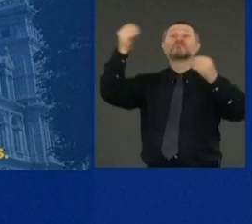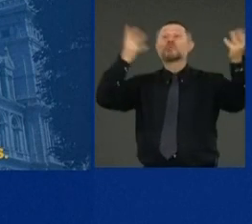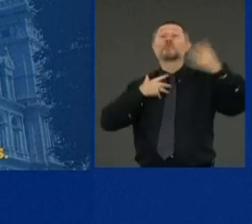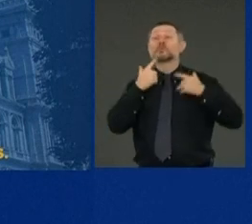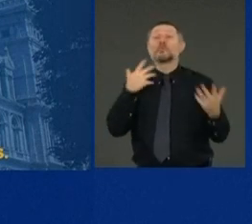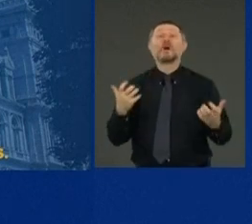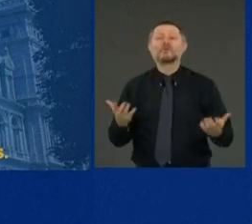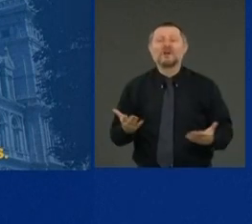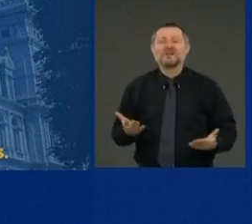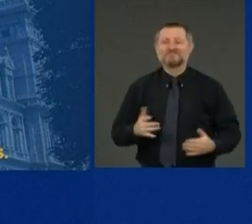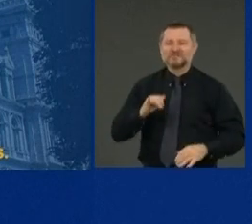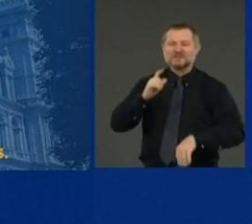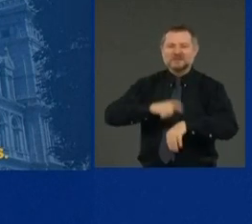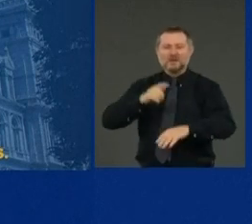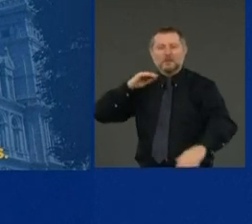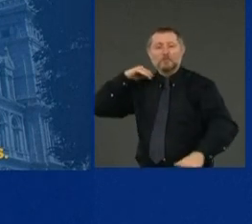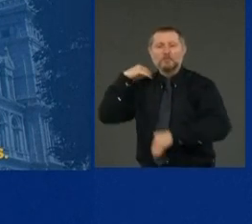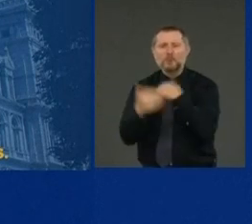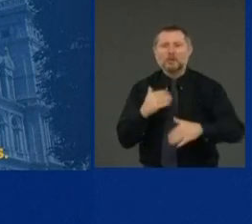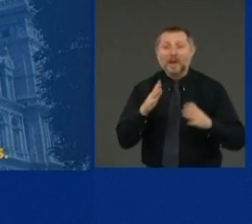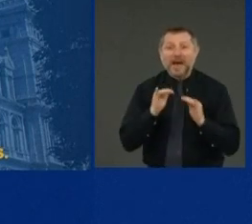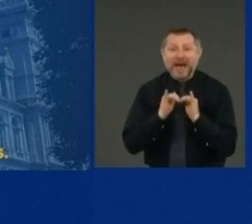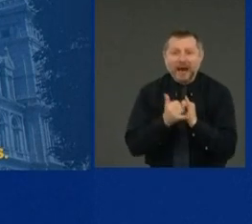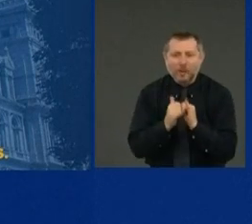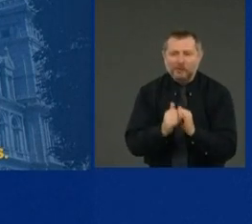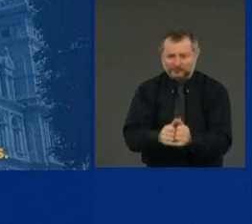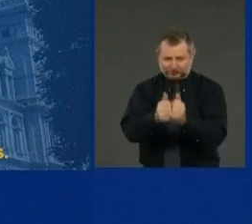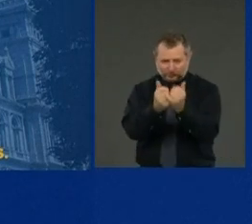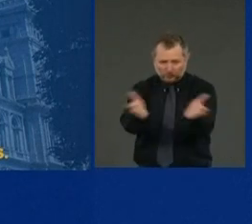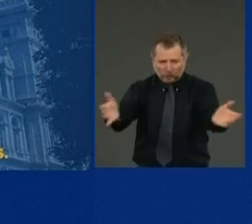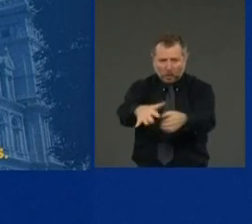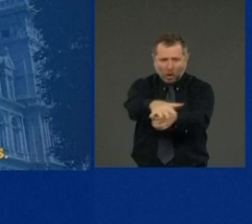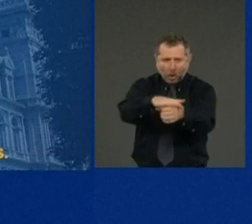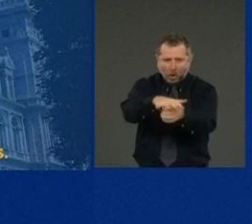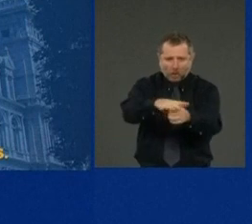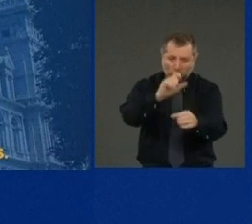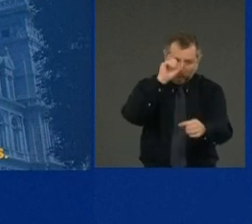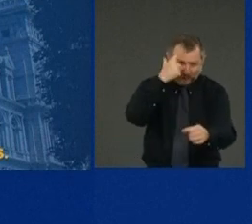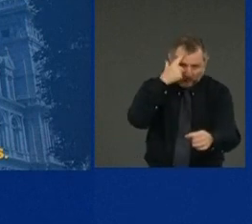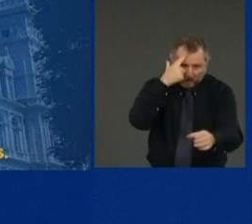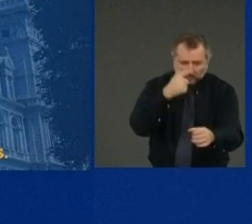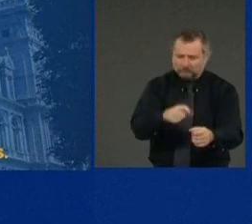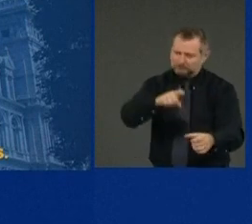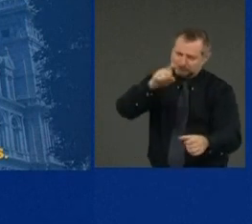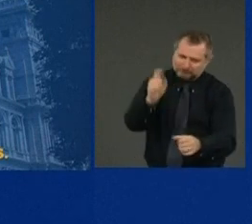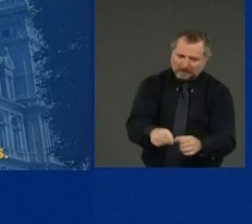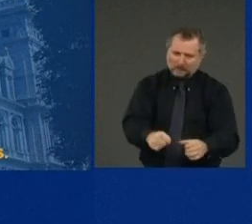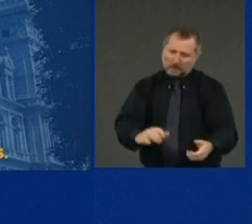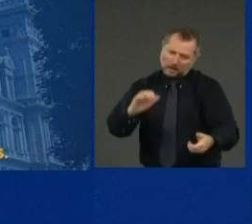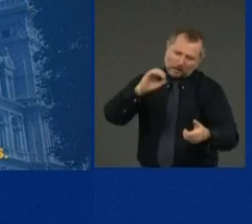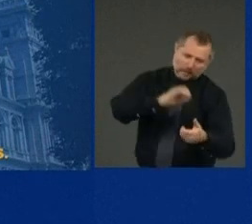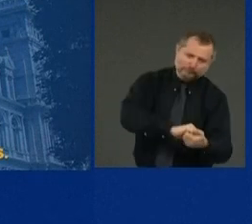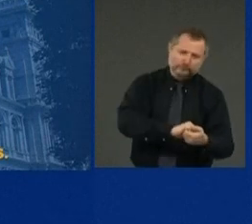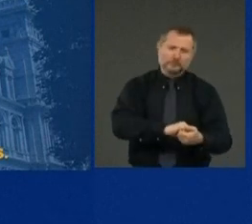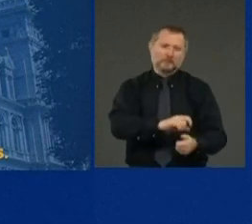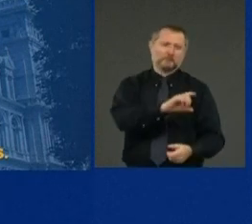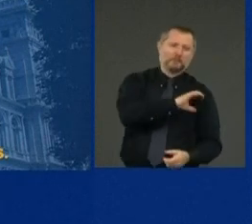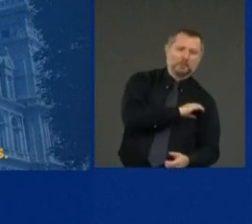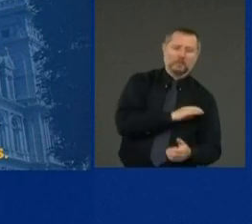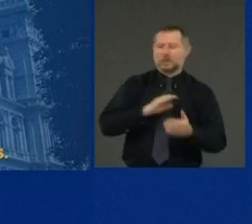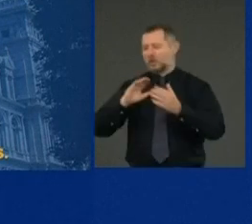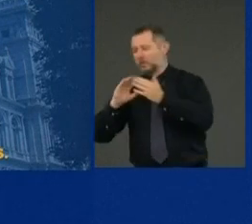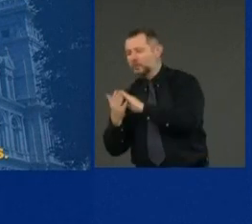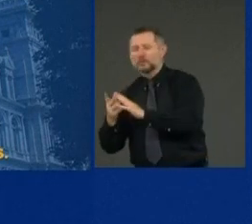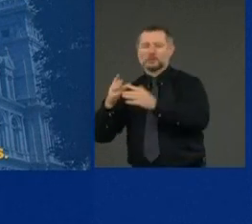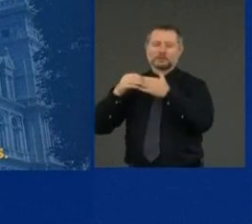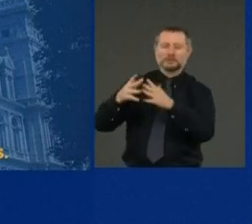it. Local governments and police departments have to come together, have to have the discussion in a collaborative, come up with a plan,